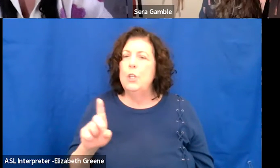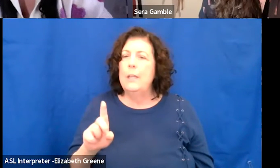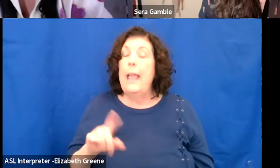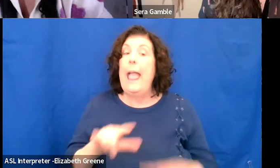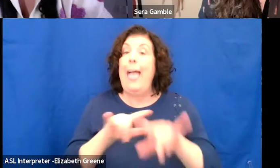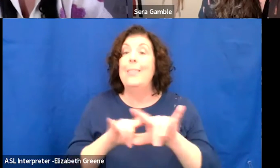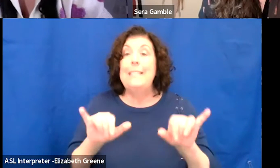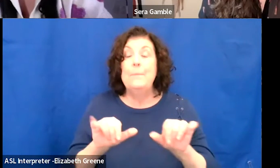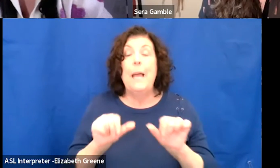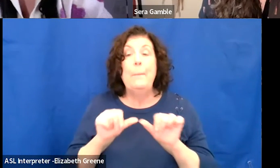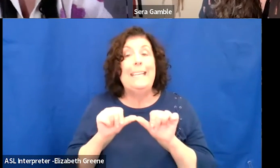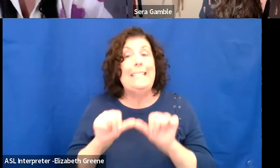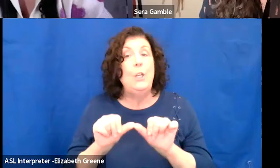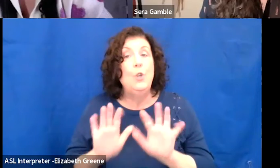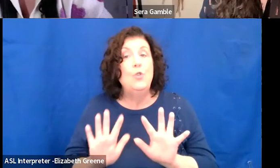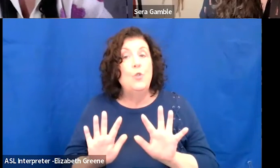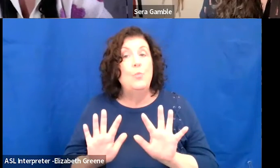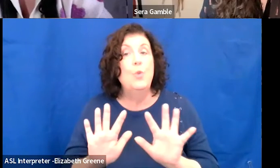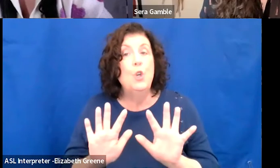through these